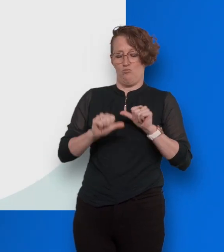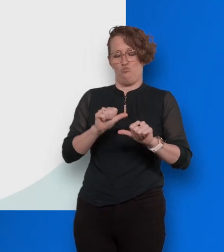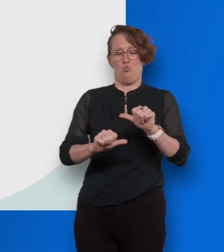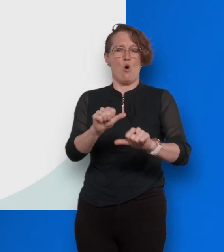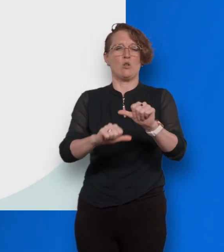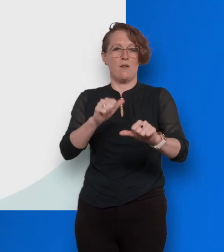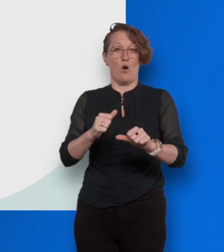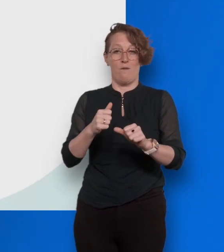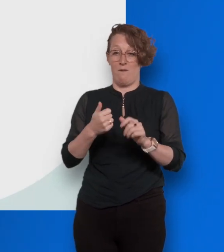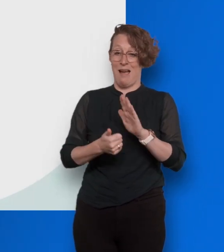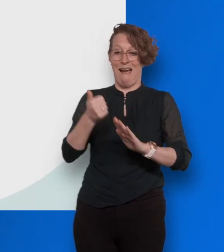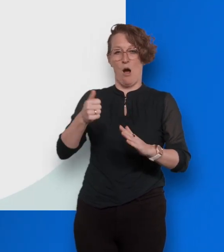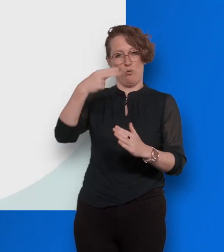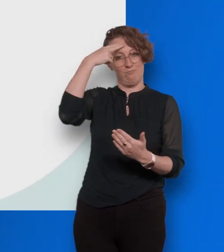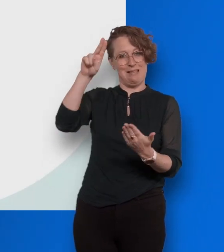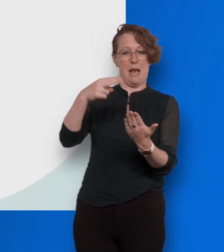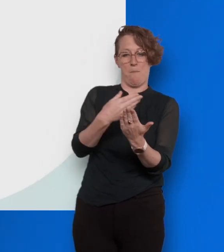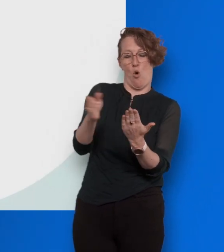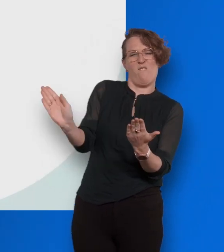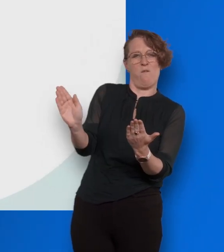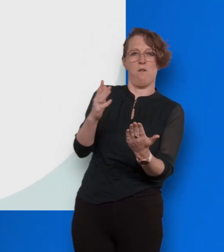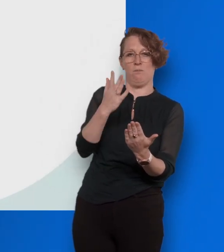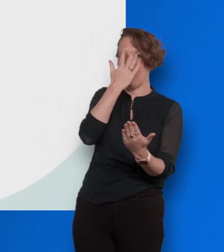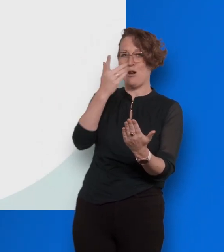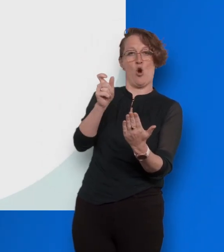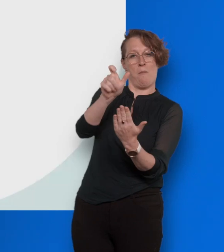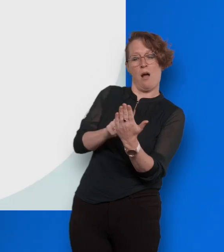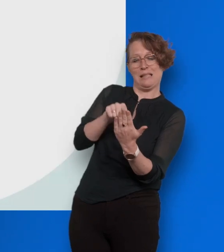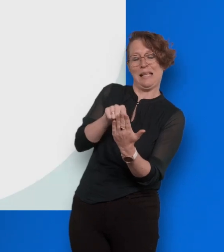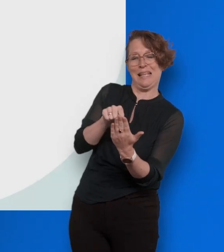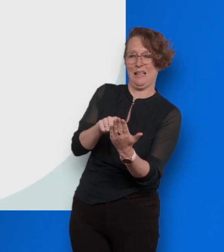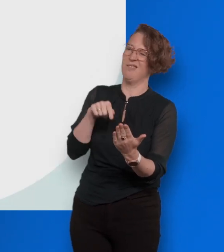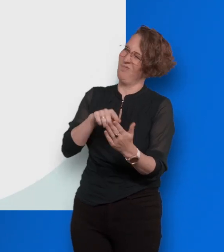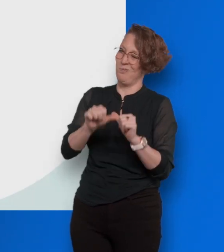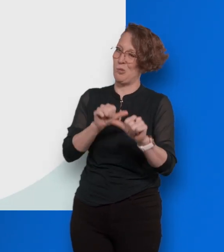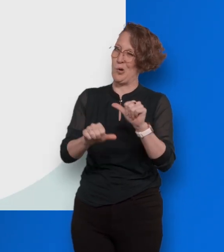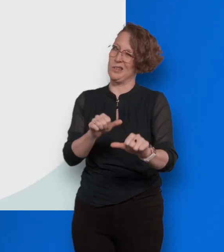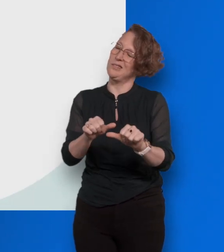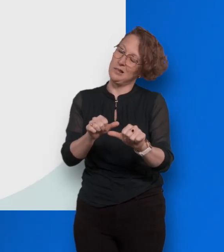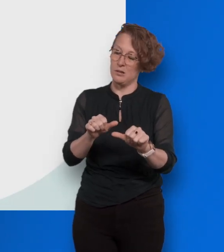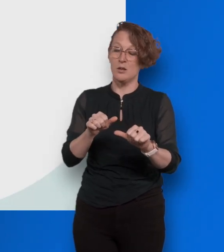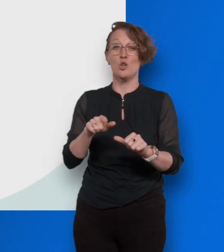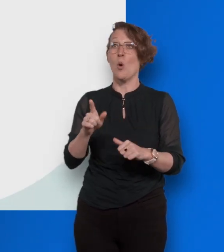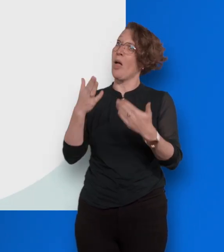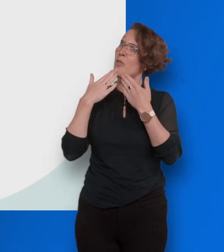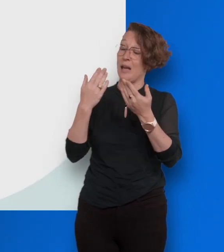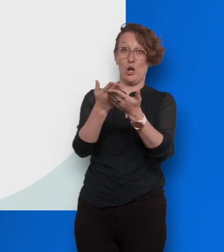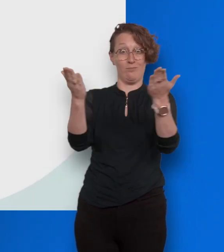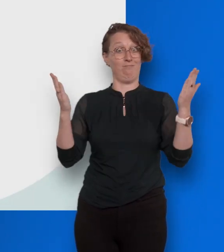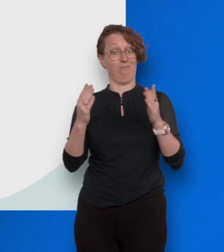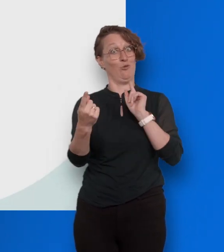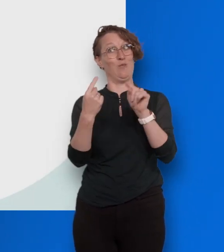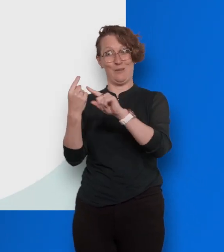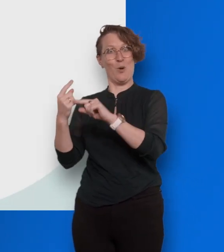of anonymizing applications and what effect this can have. Okay, thank you very much for your